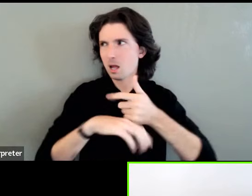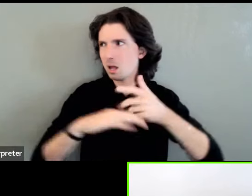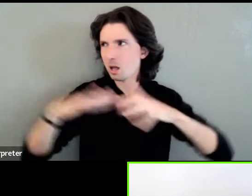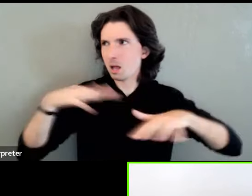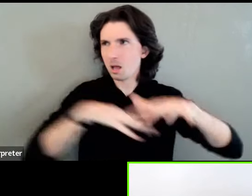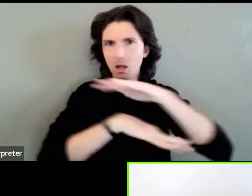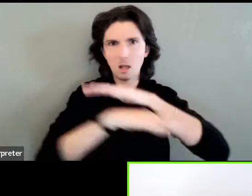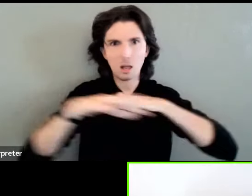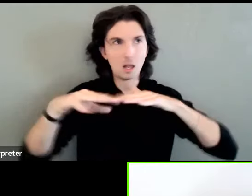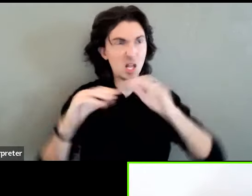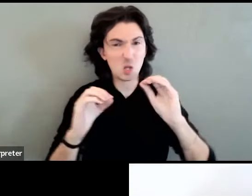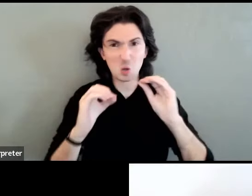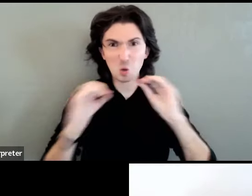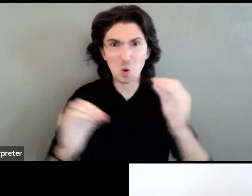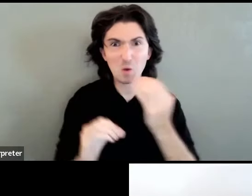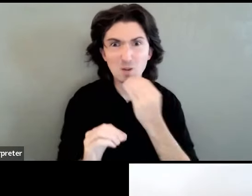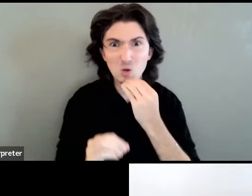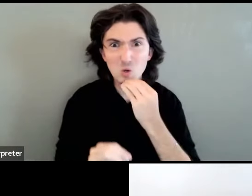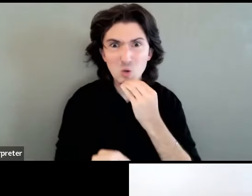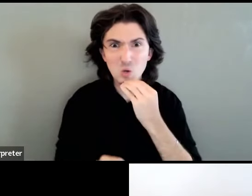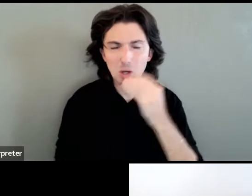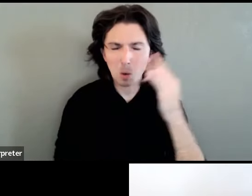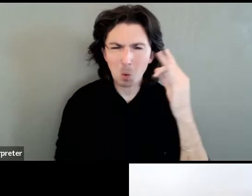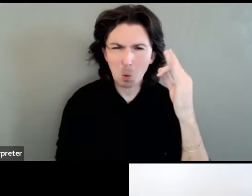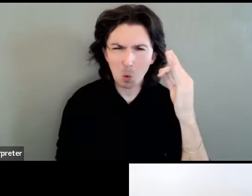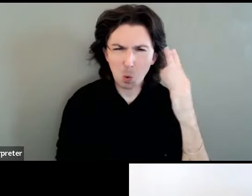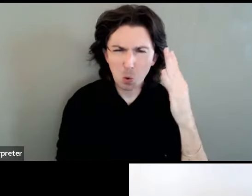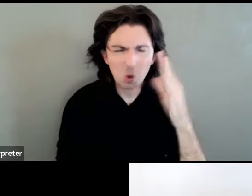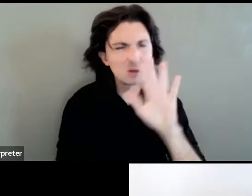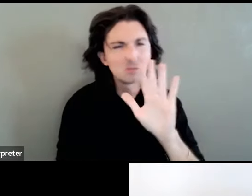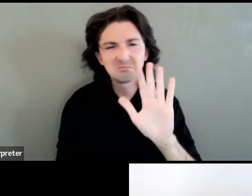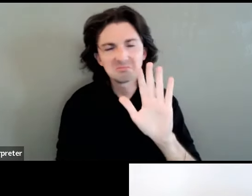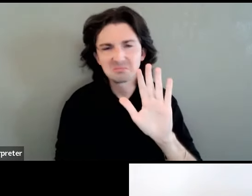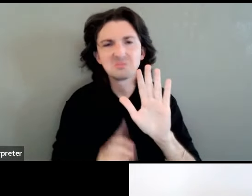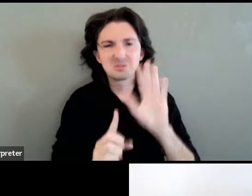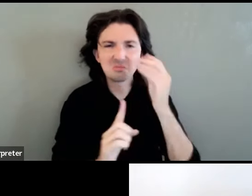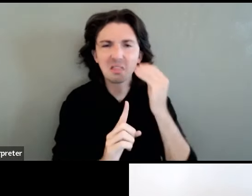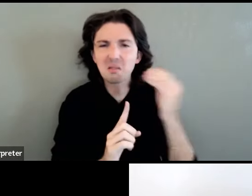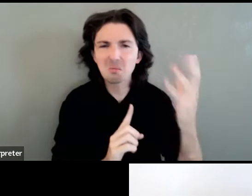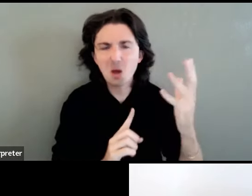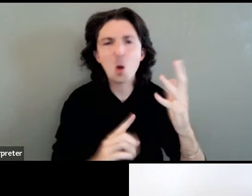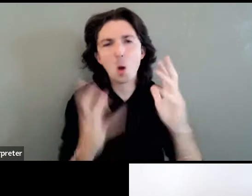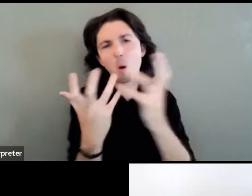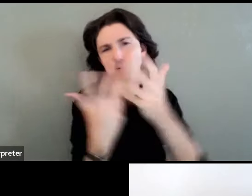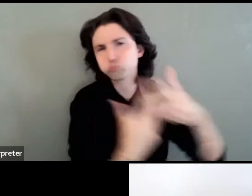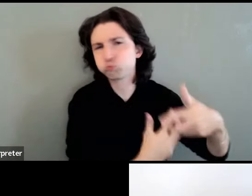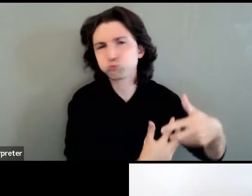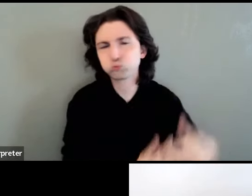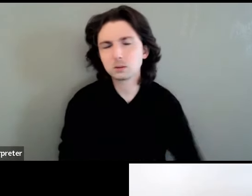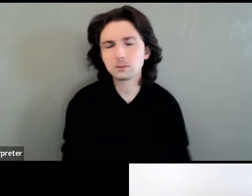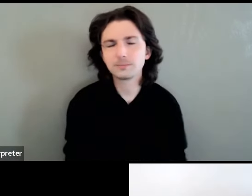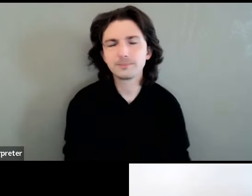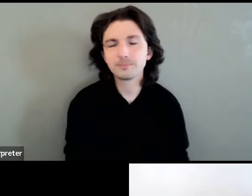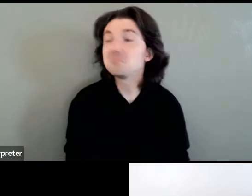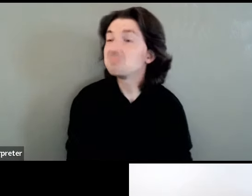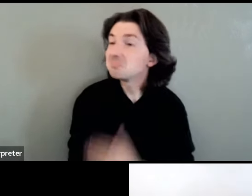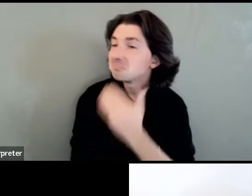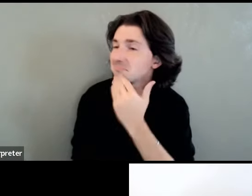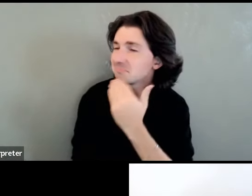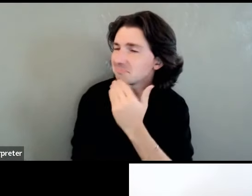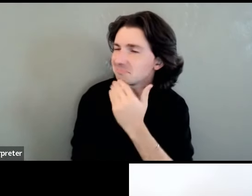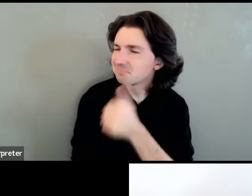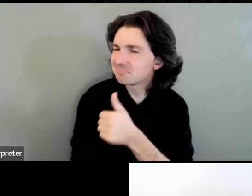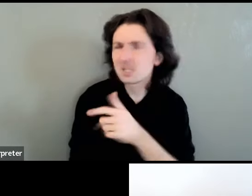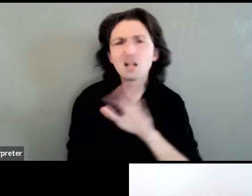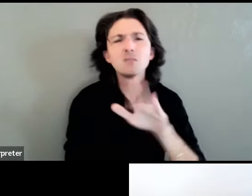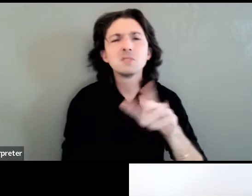options. Great. Okay, thank you. What happens when a show has a